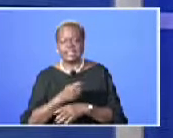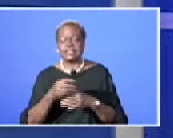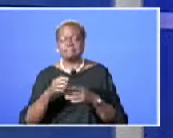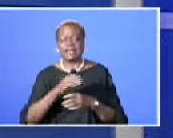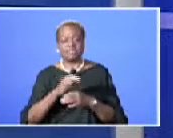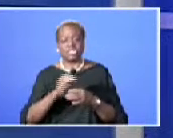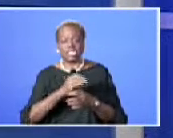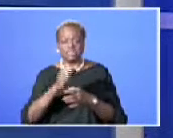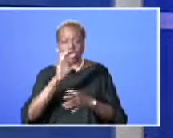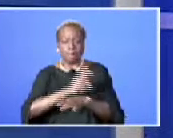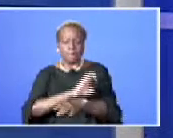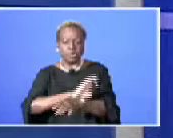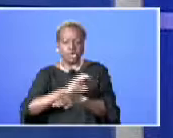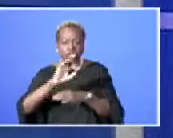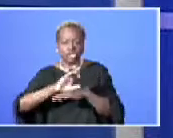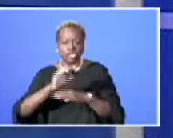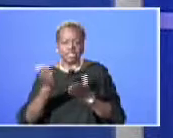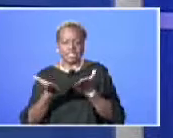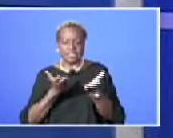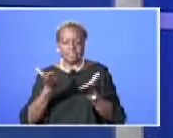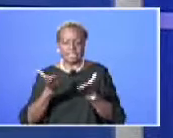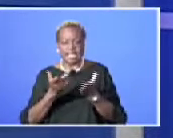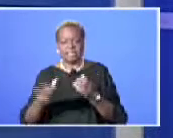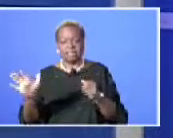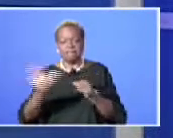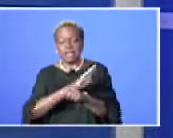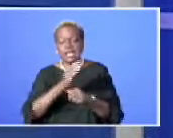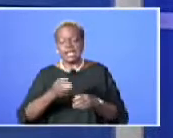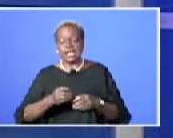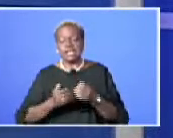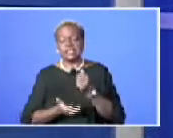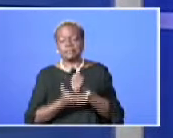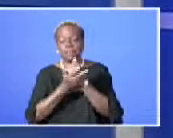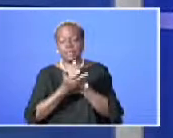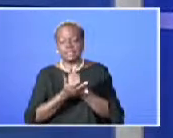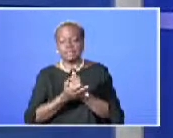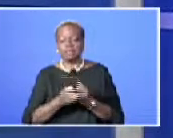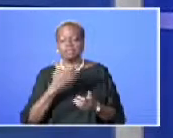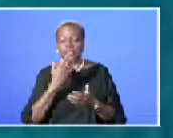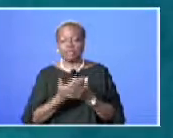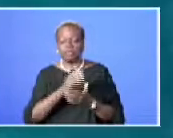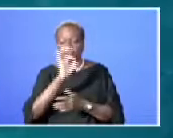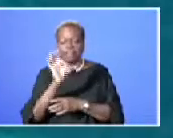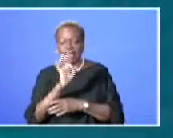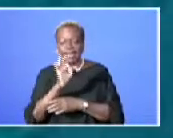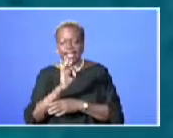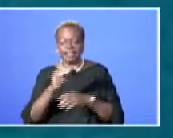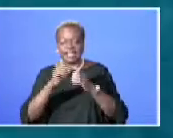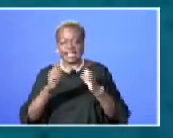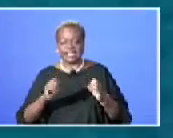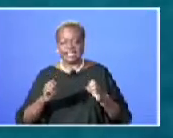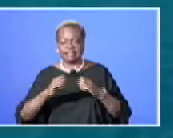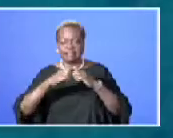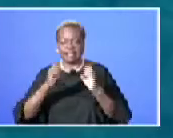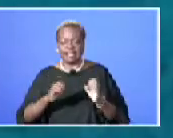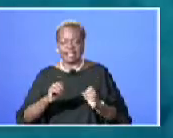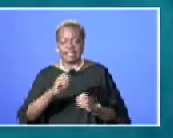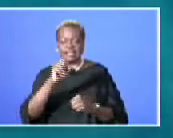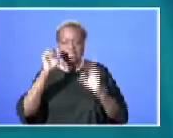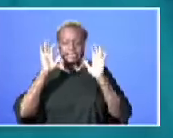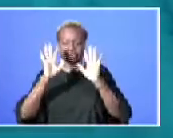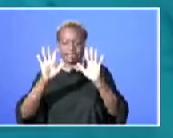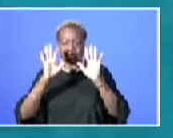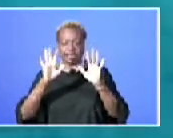church services, residents there fully support the Good Friday and Easter Sunday traditions. The island of Bimini in